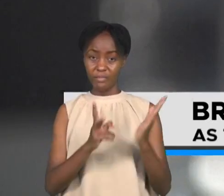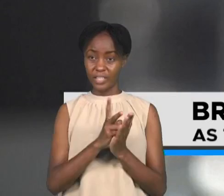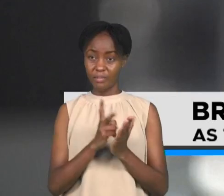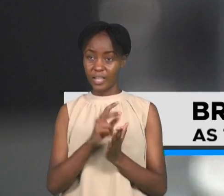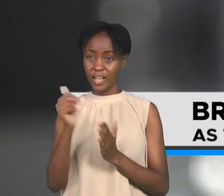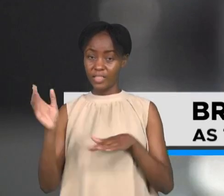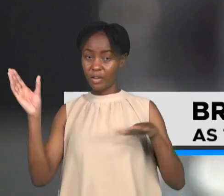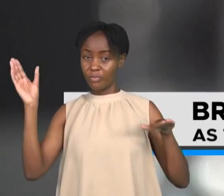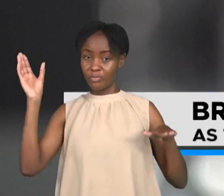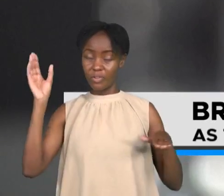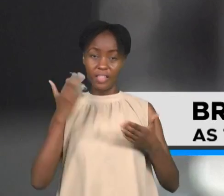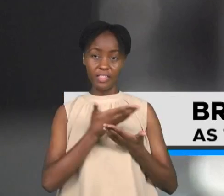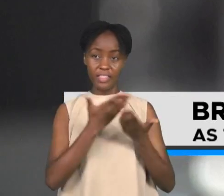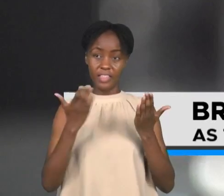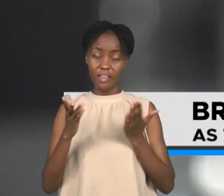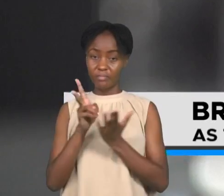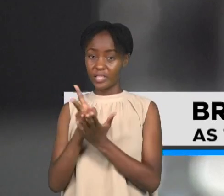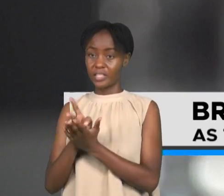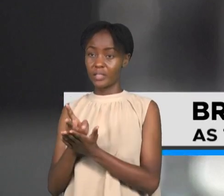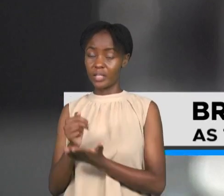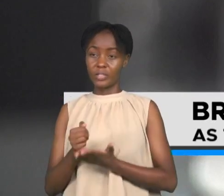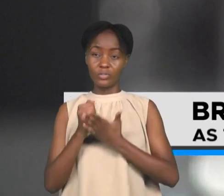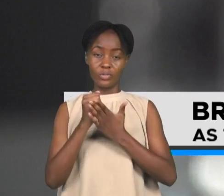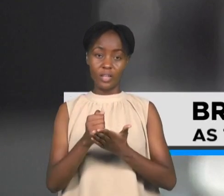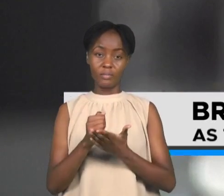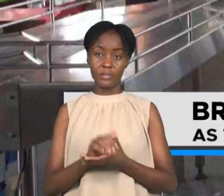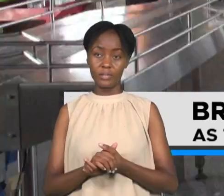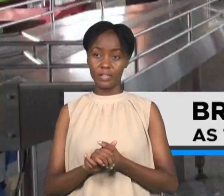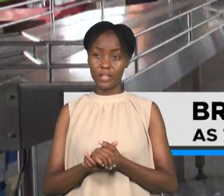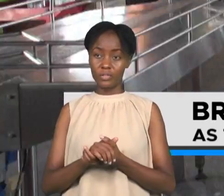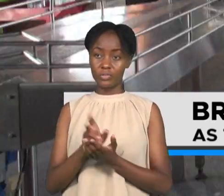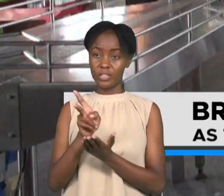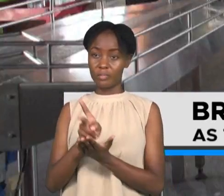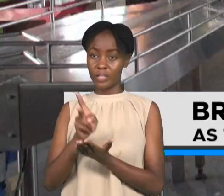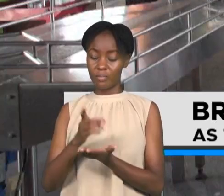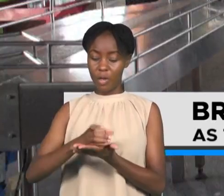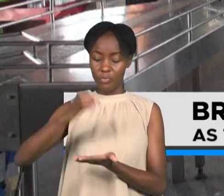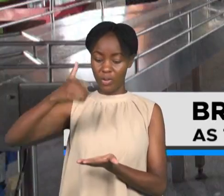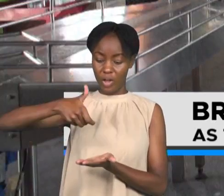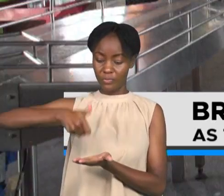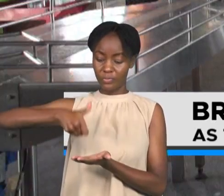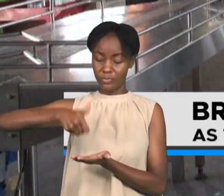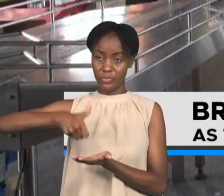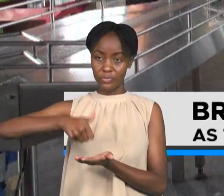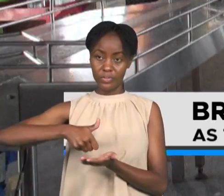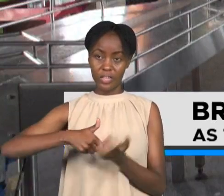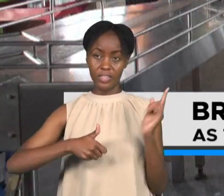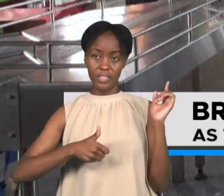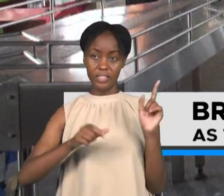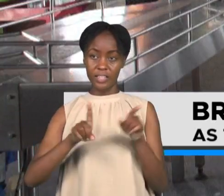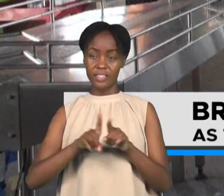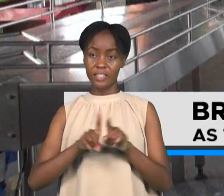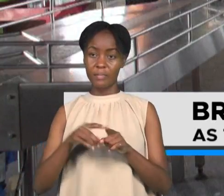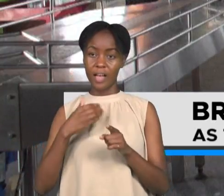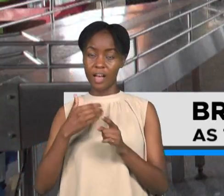of the restaurant were reskilled to assist with brewery, scanning and packaging activities. The microbrewery also offers brewing and